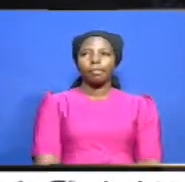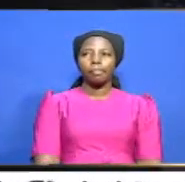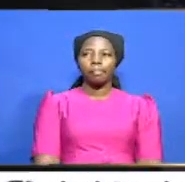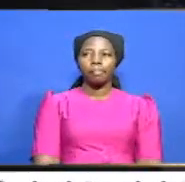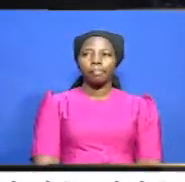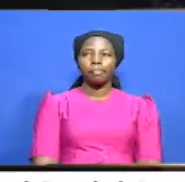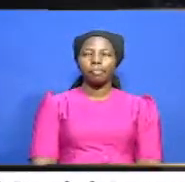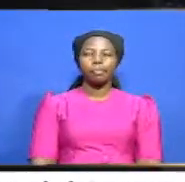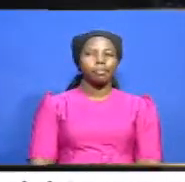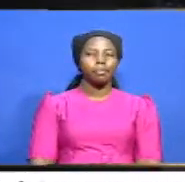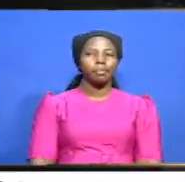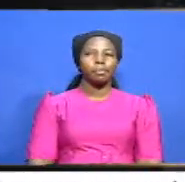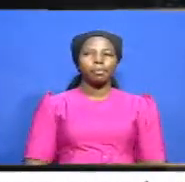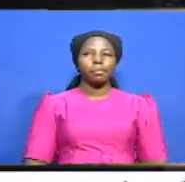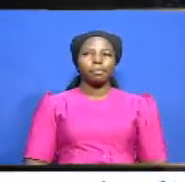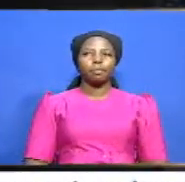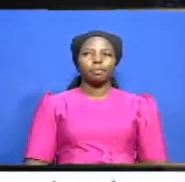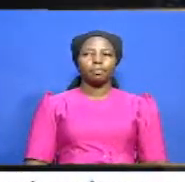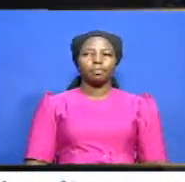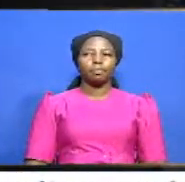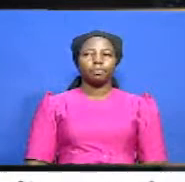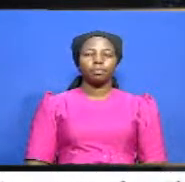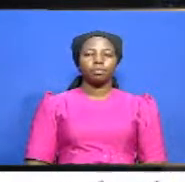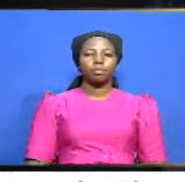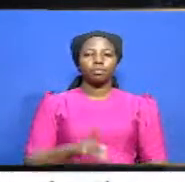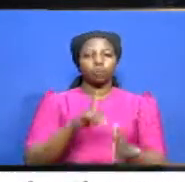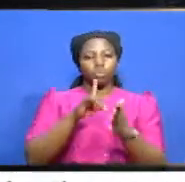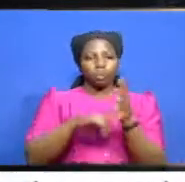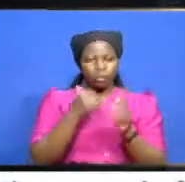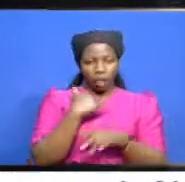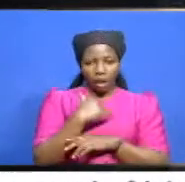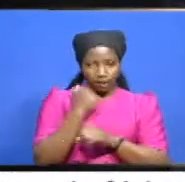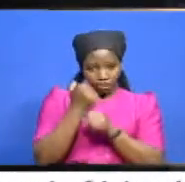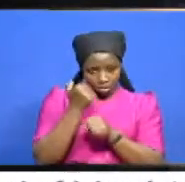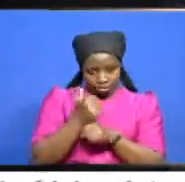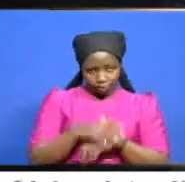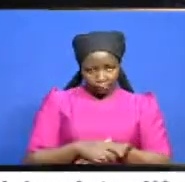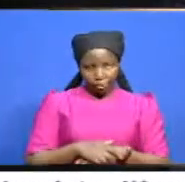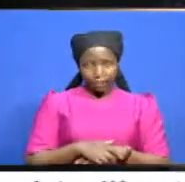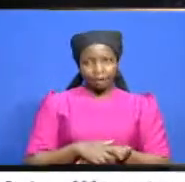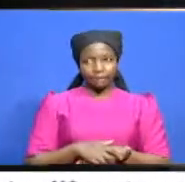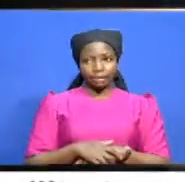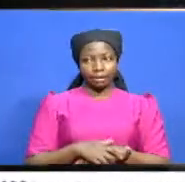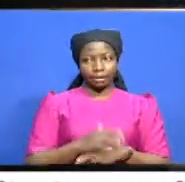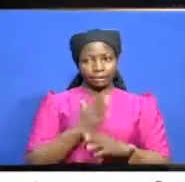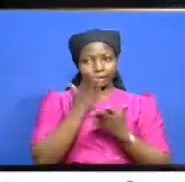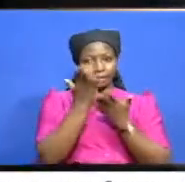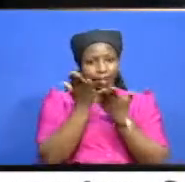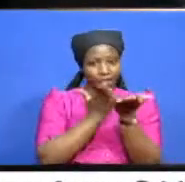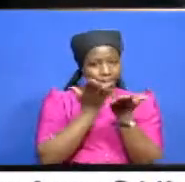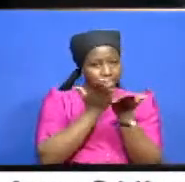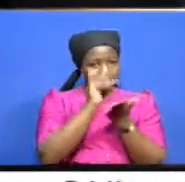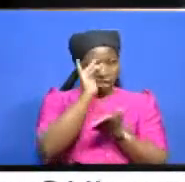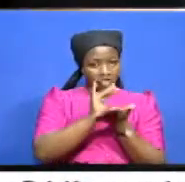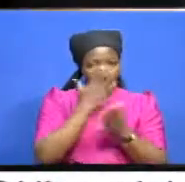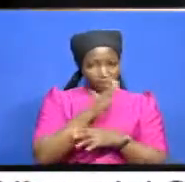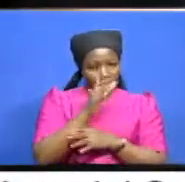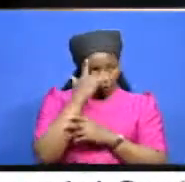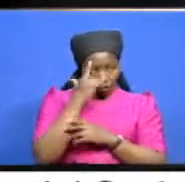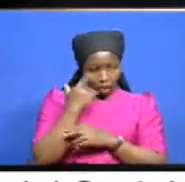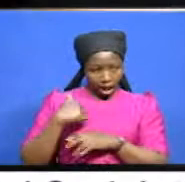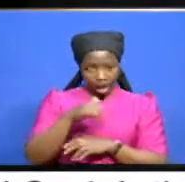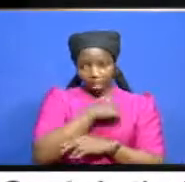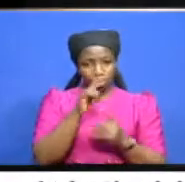But what we have done is we have scaled down the services so as to be able to tackle all